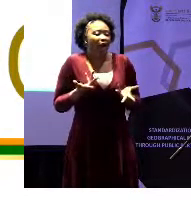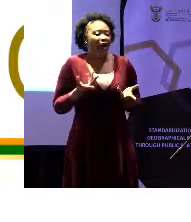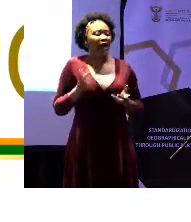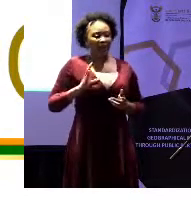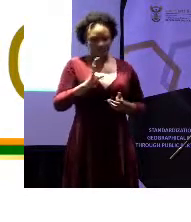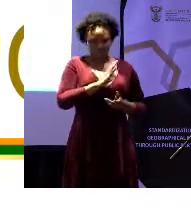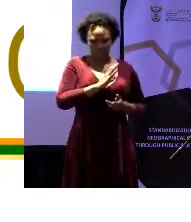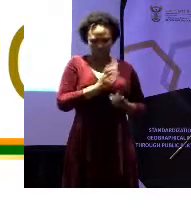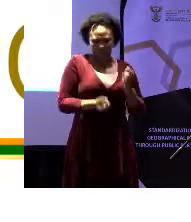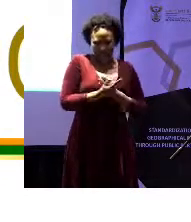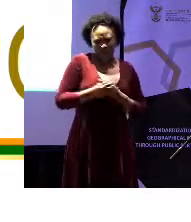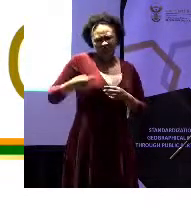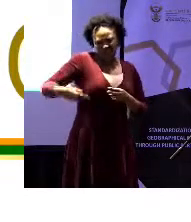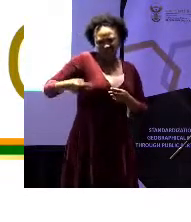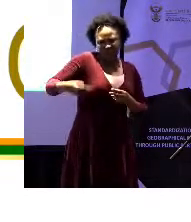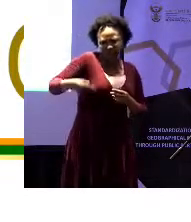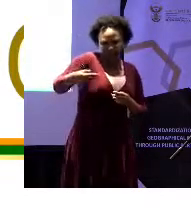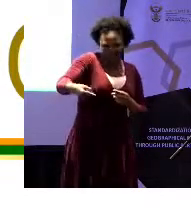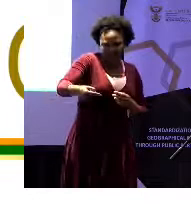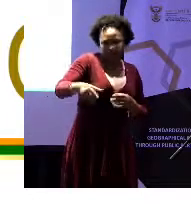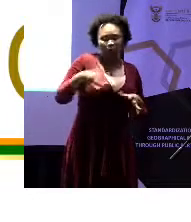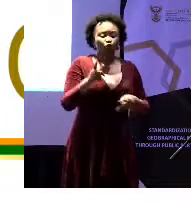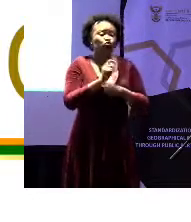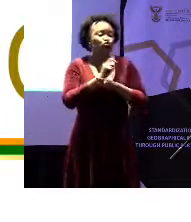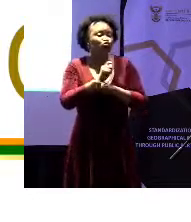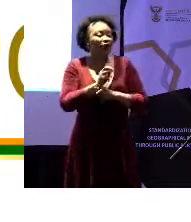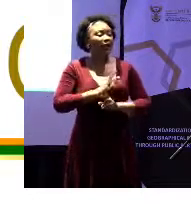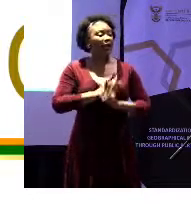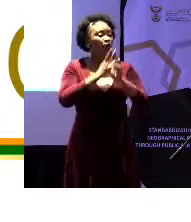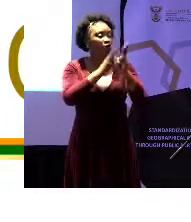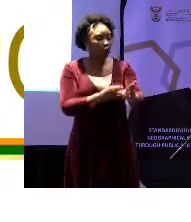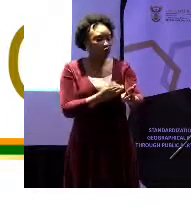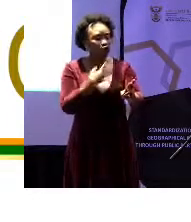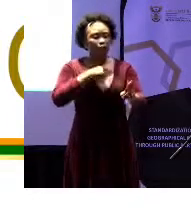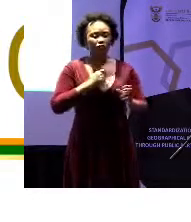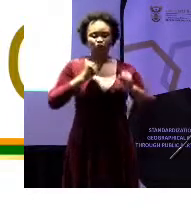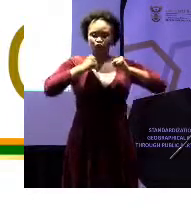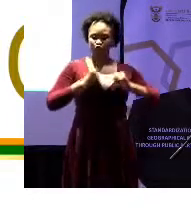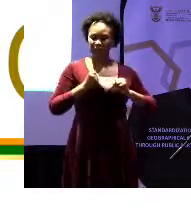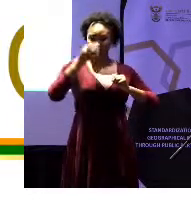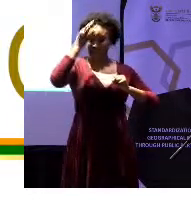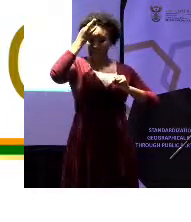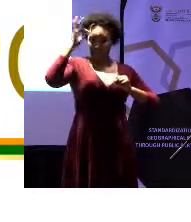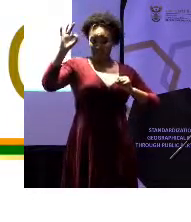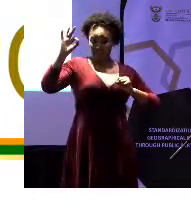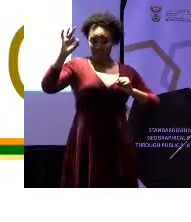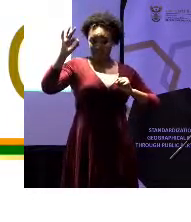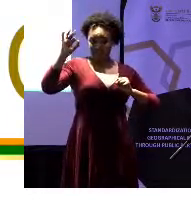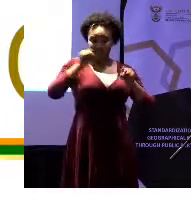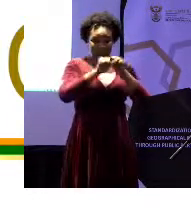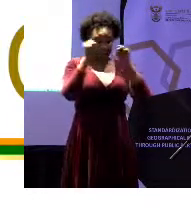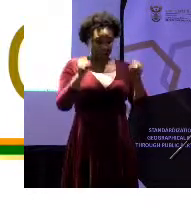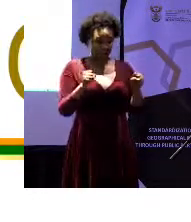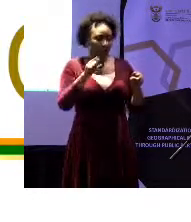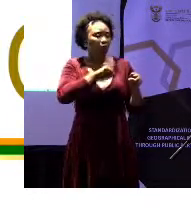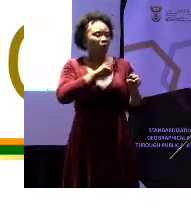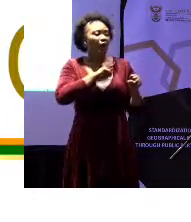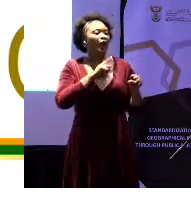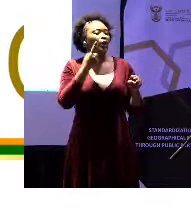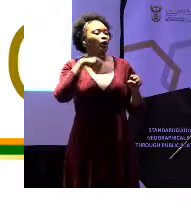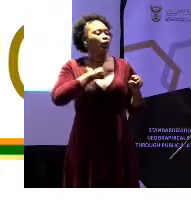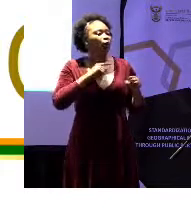on the planning and reporting front, we now strengthen the governance system by establishing a reporting regime for